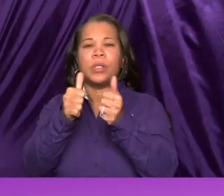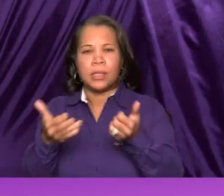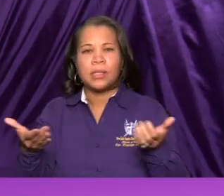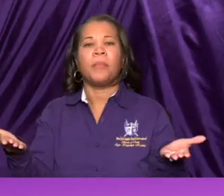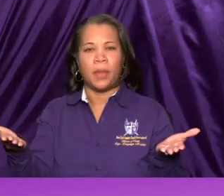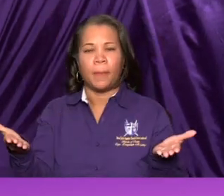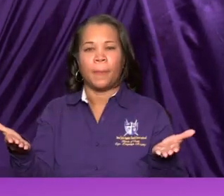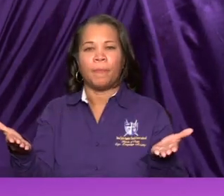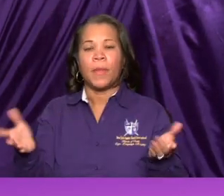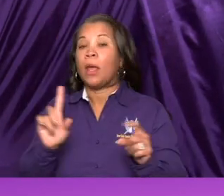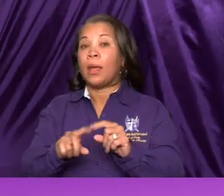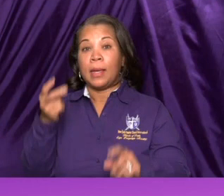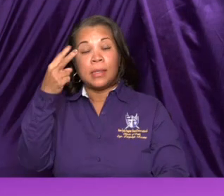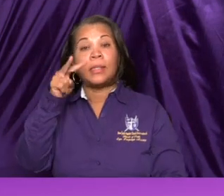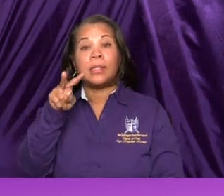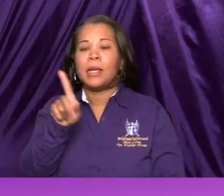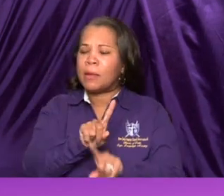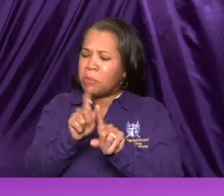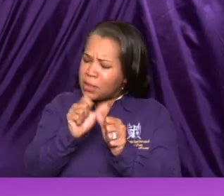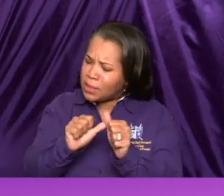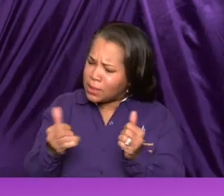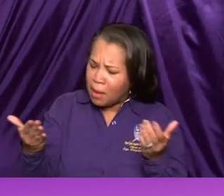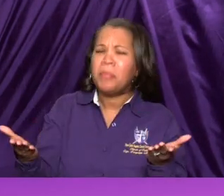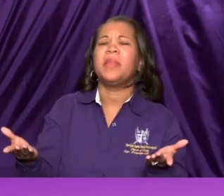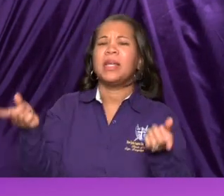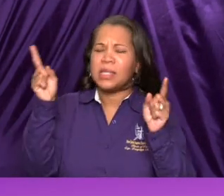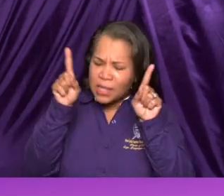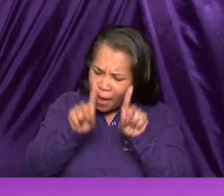I can't see it happening, but something is going to happen.